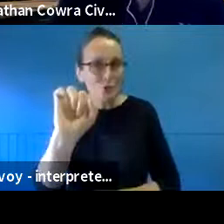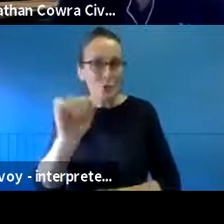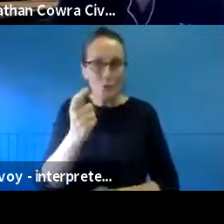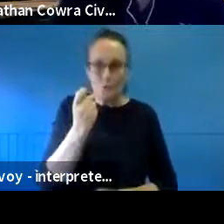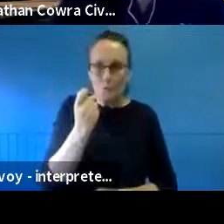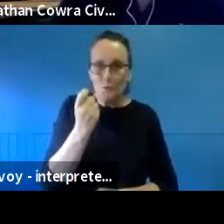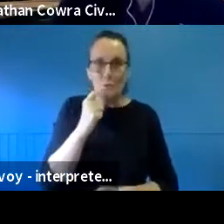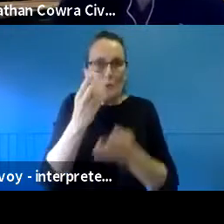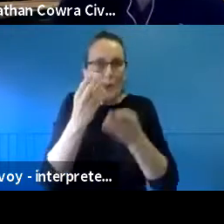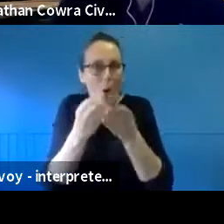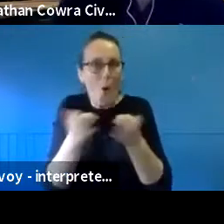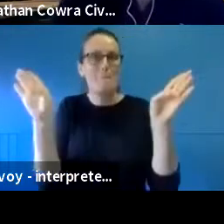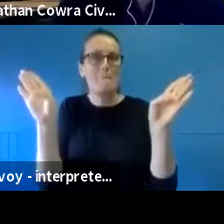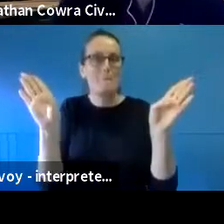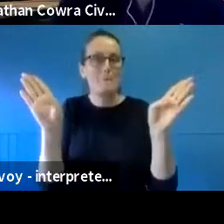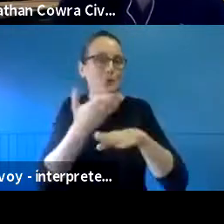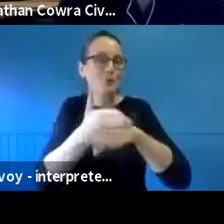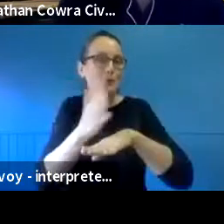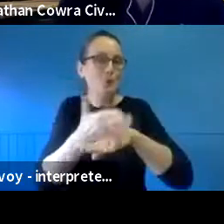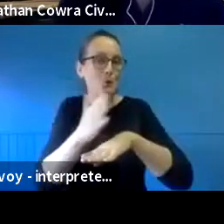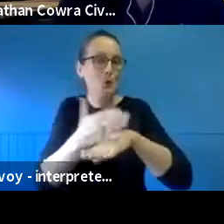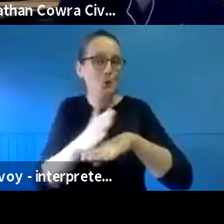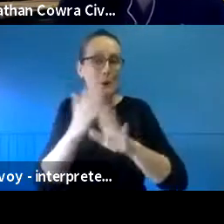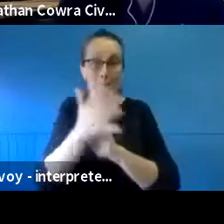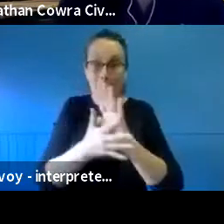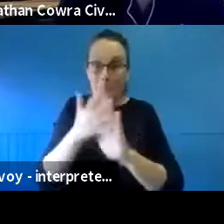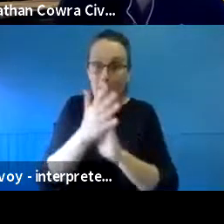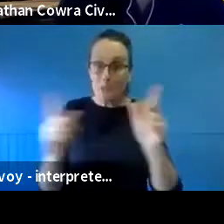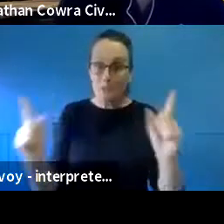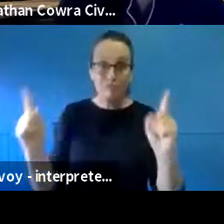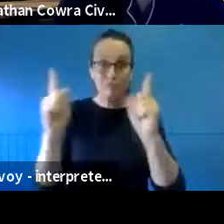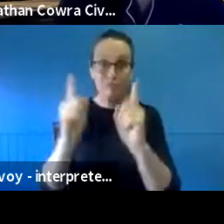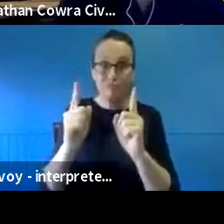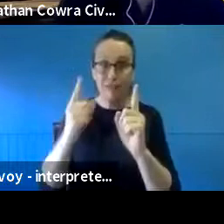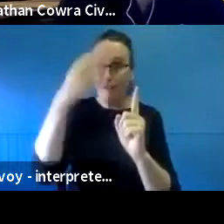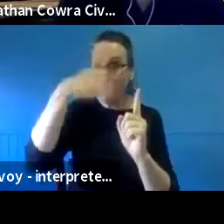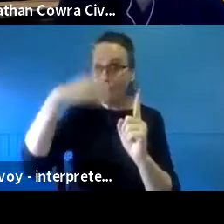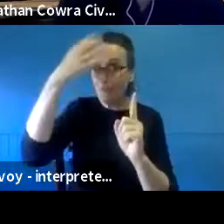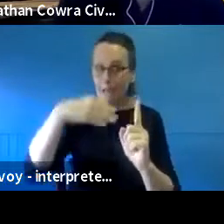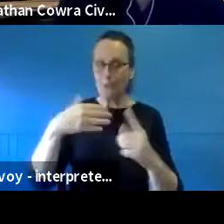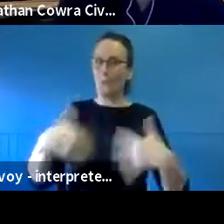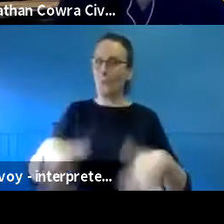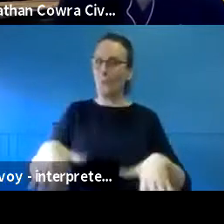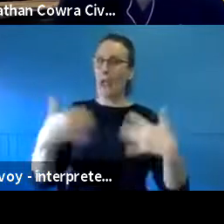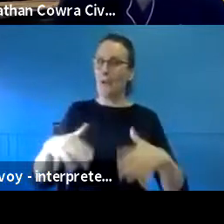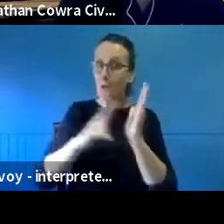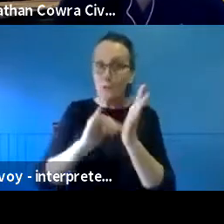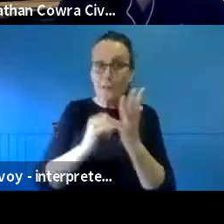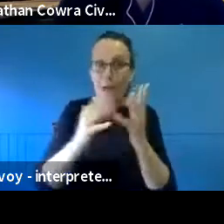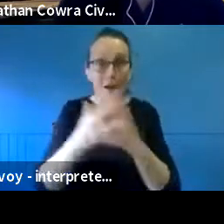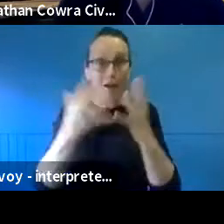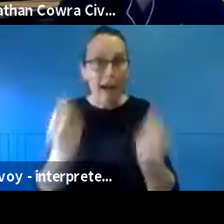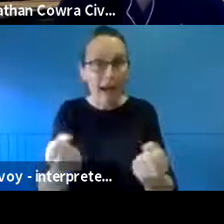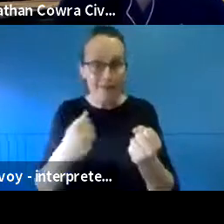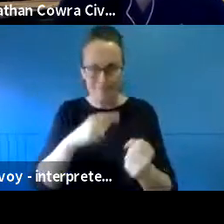of opening something new that does involve being in person. And that's a little hard to imagine in New South Wales. Yeah,